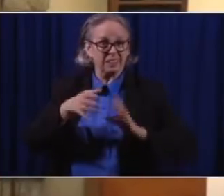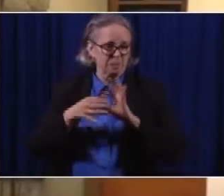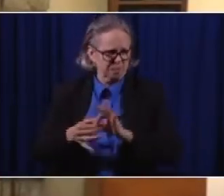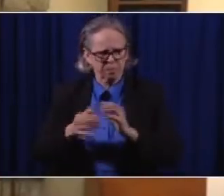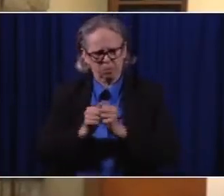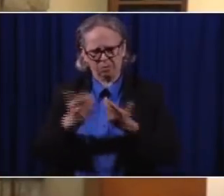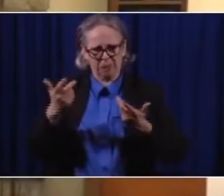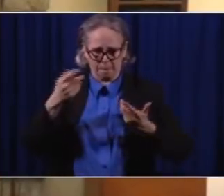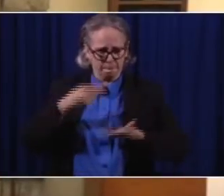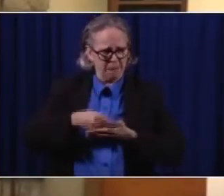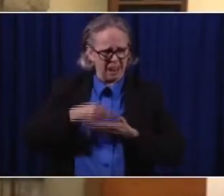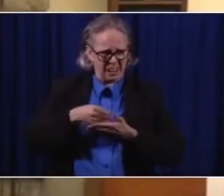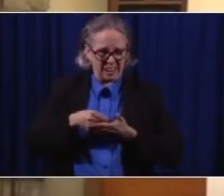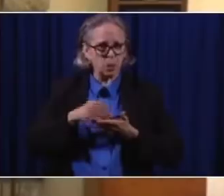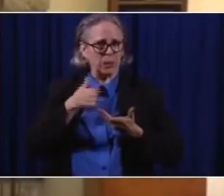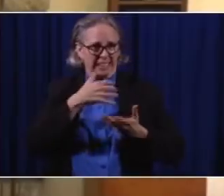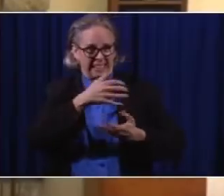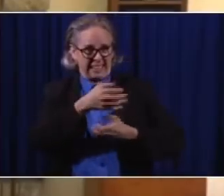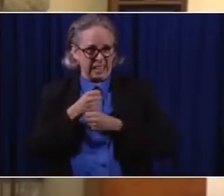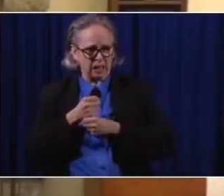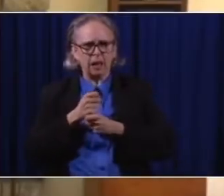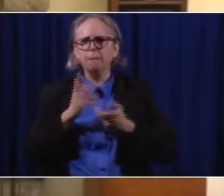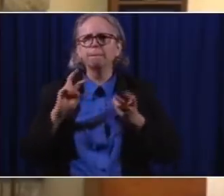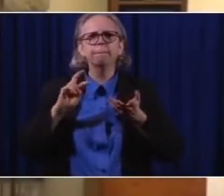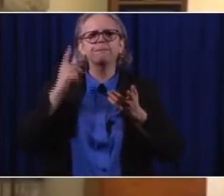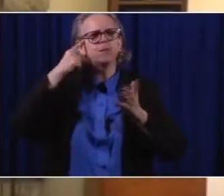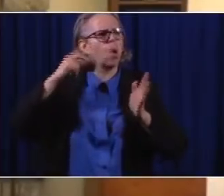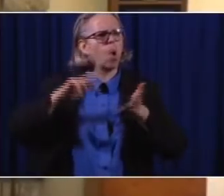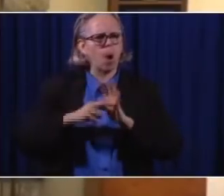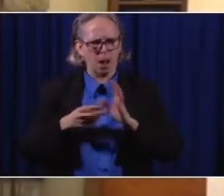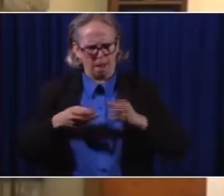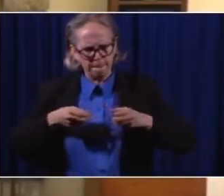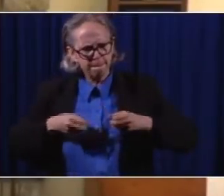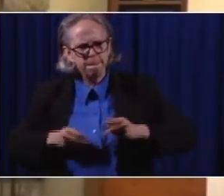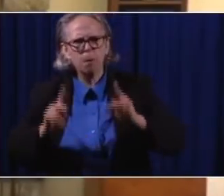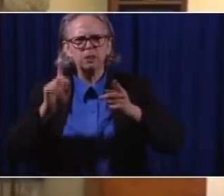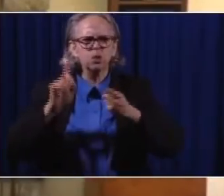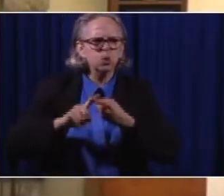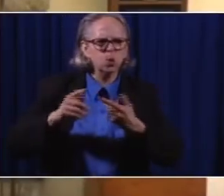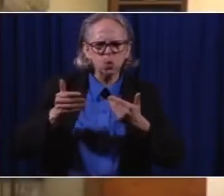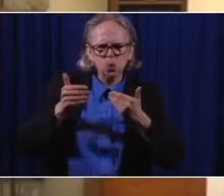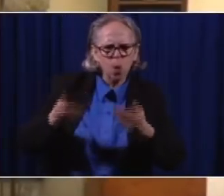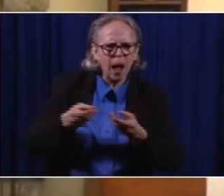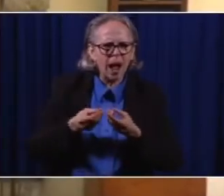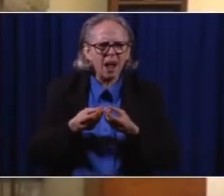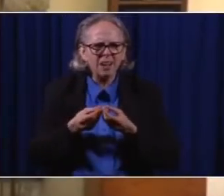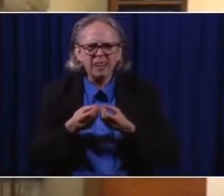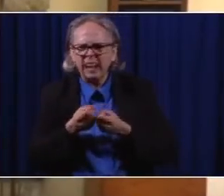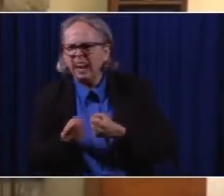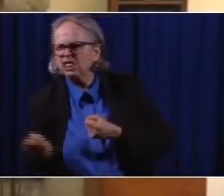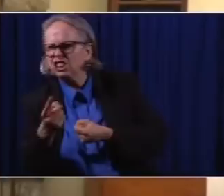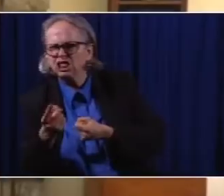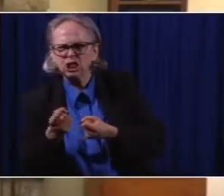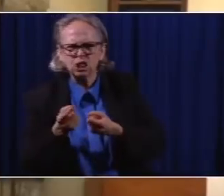spend it before December 31st. It would be an inefficient use of the money for us to have to spend it now.